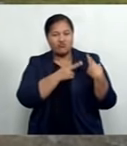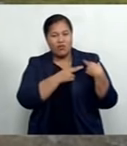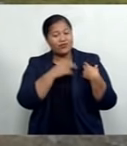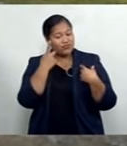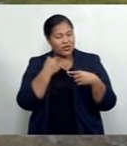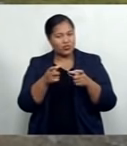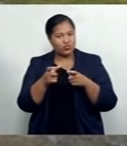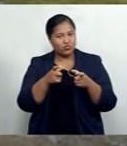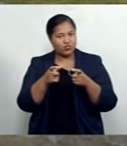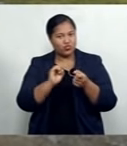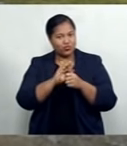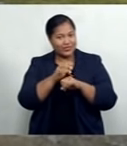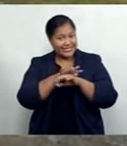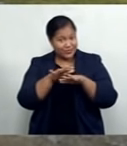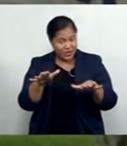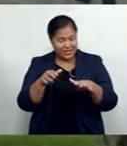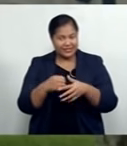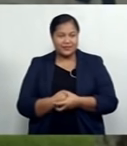against COVID-19.